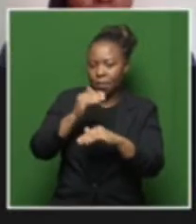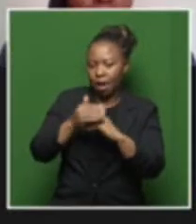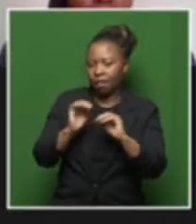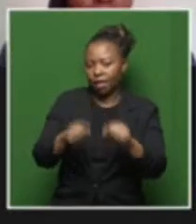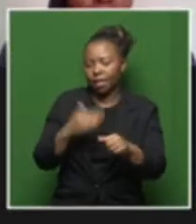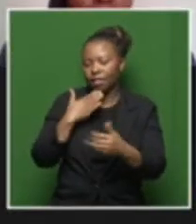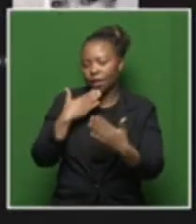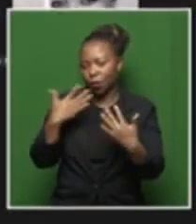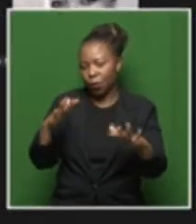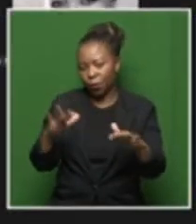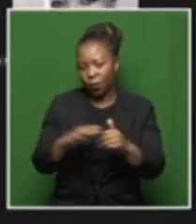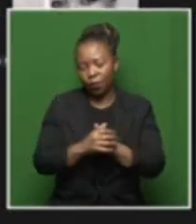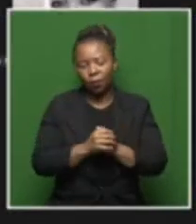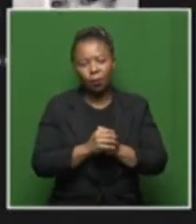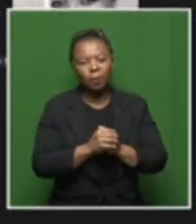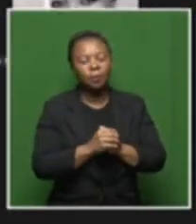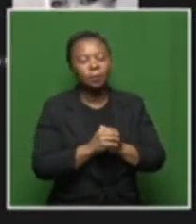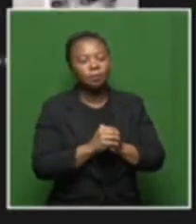much.